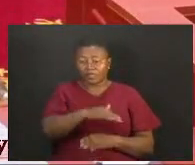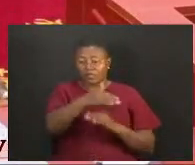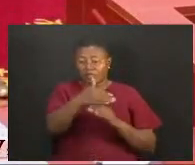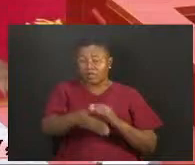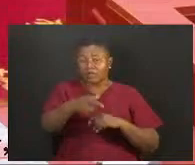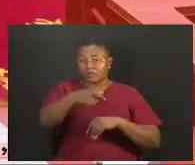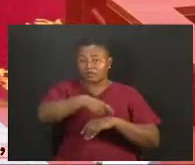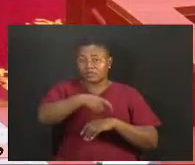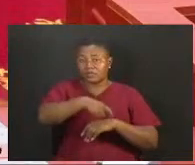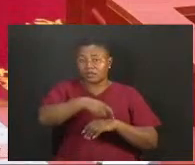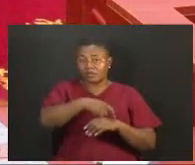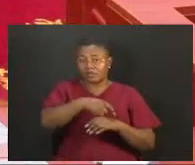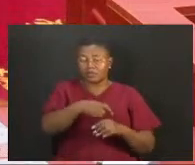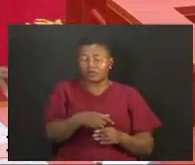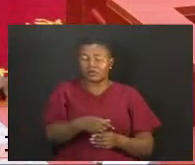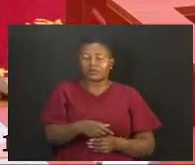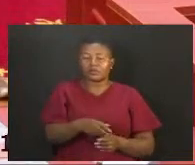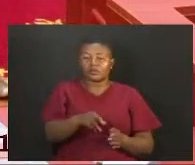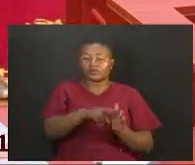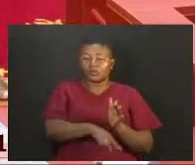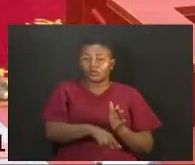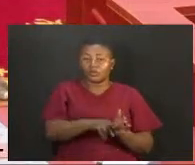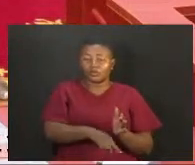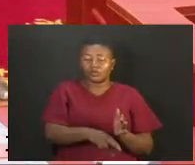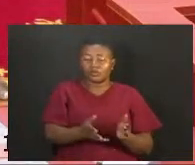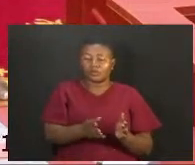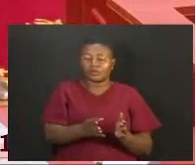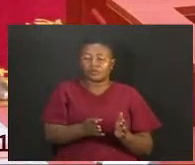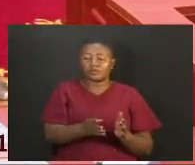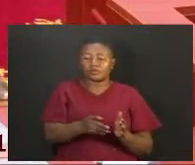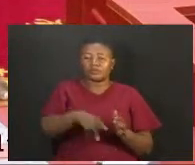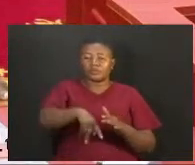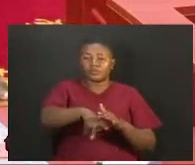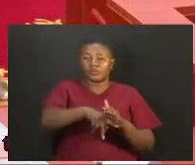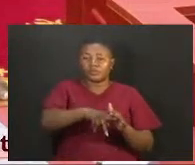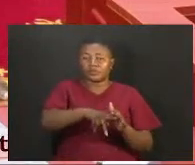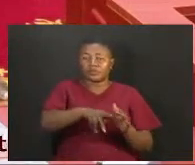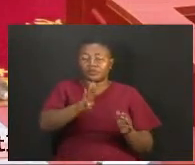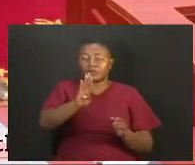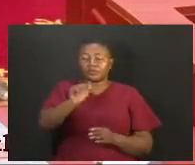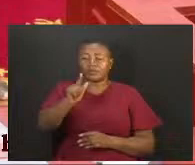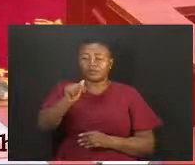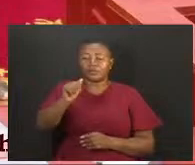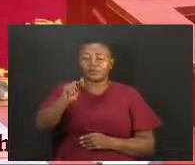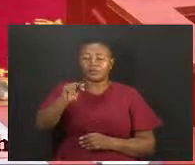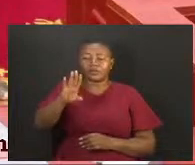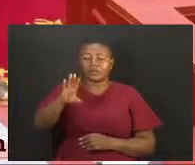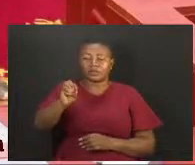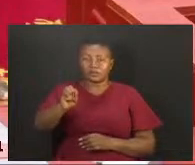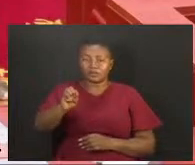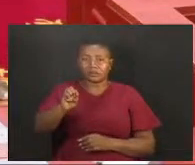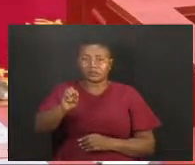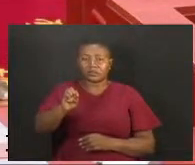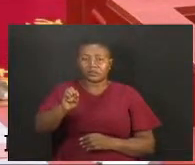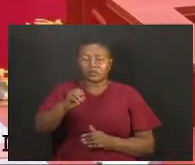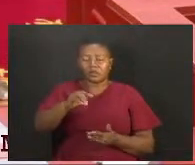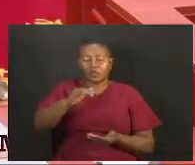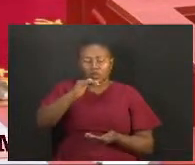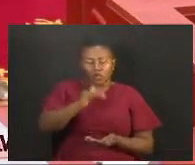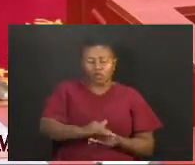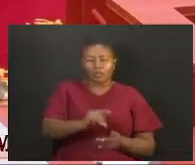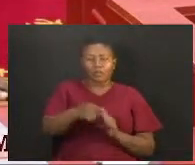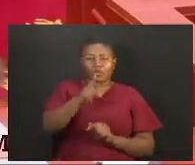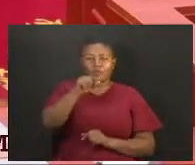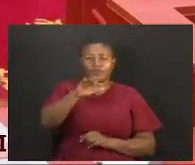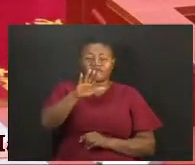Speaker, primary balance on commitment basis of a surplus of 1.5% of GDP.